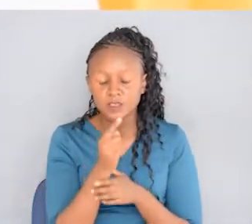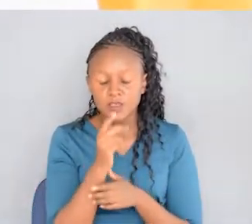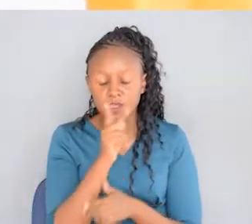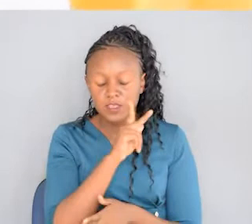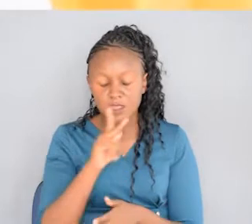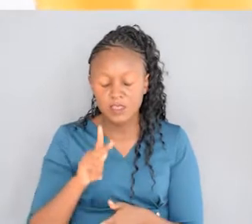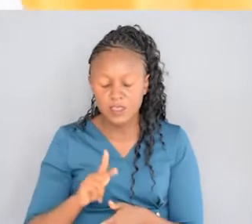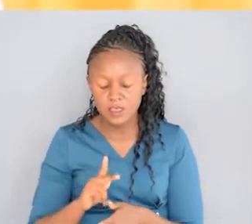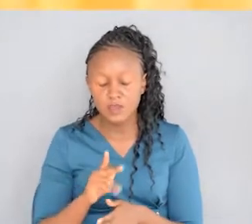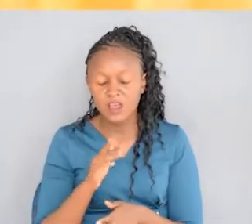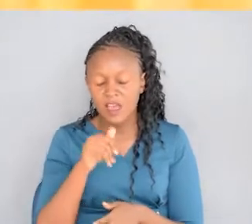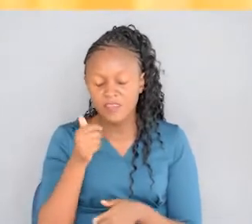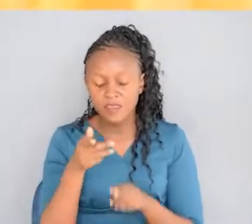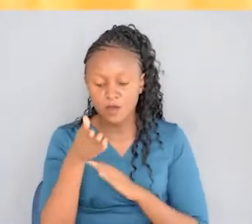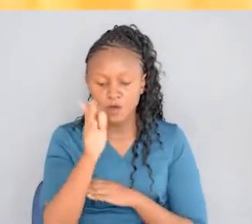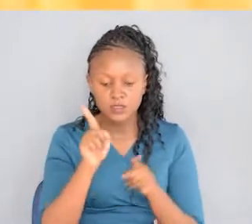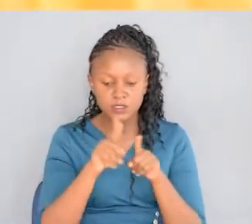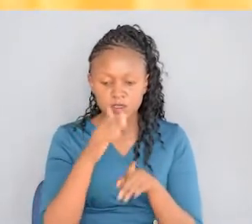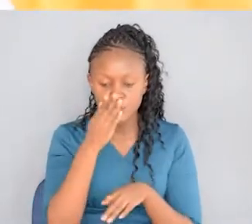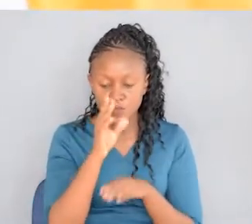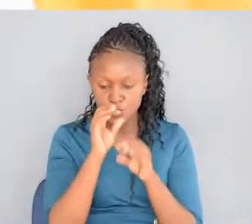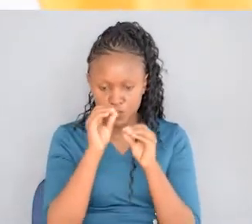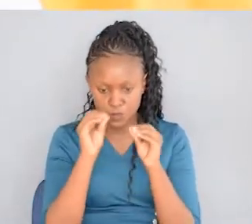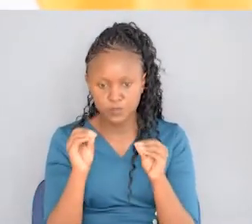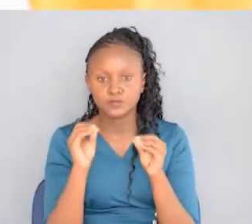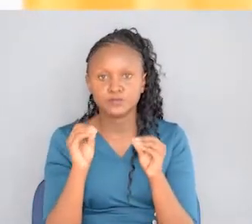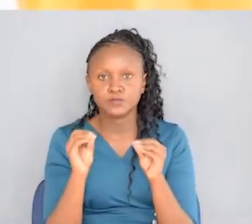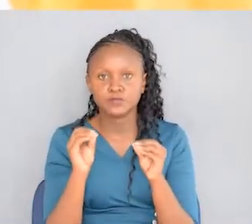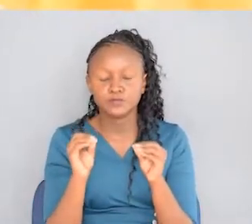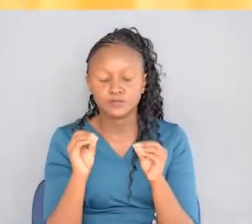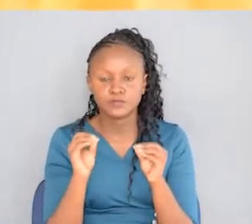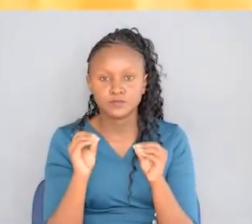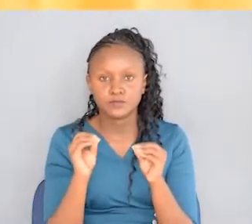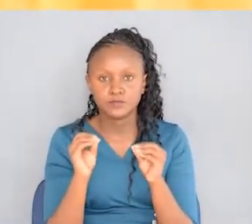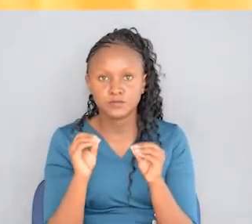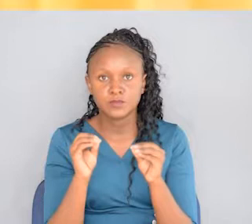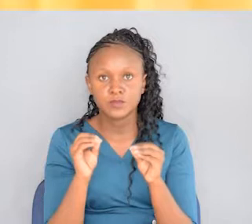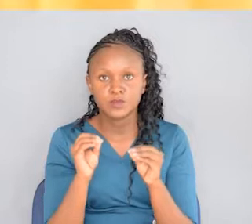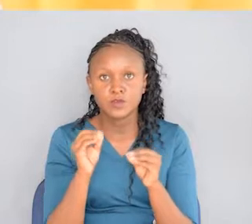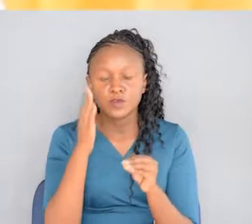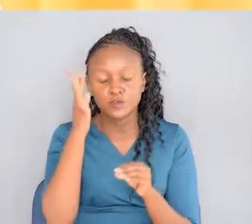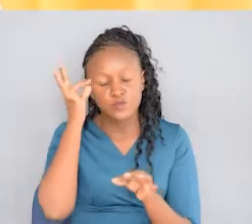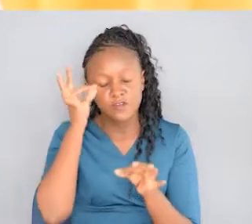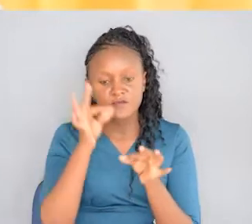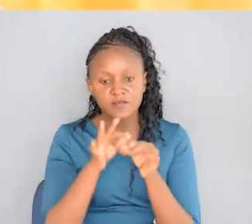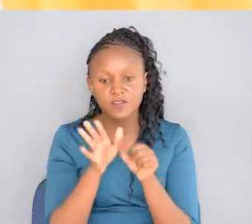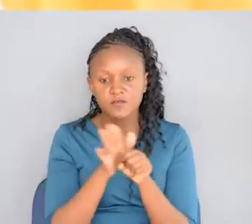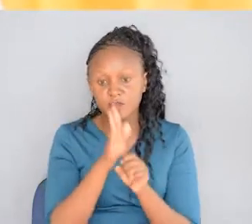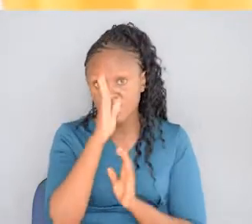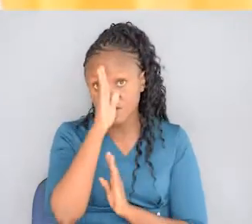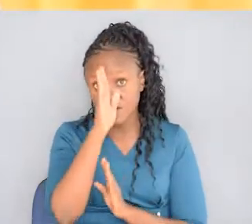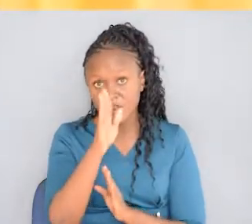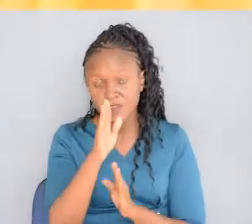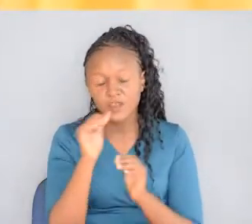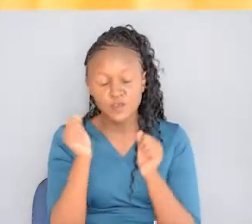and declaring, dear King, that there's no other God and there's no other King apart from you, Ancient of Days. You are faithful, Father,